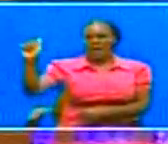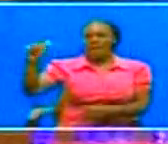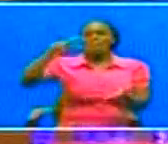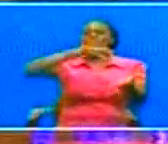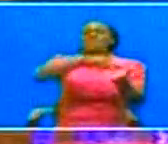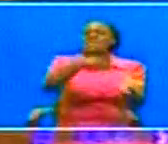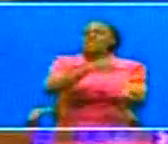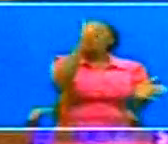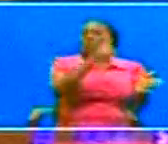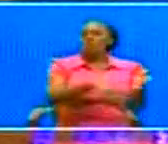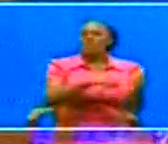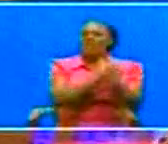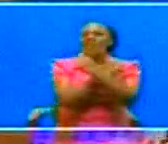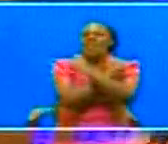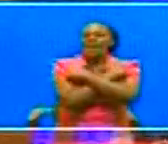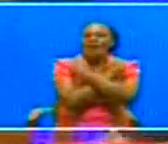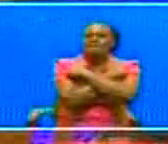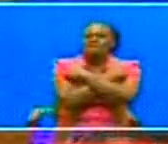in Pokomo.